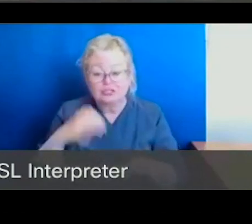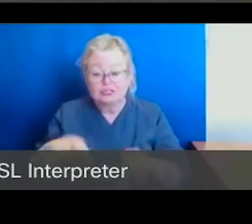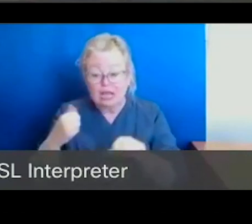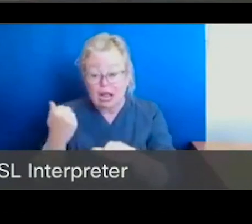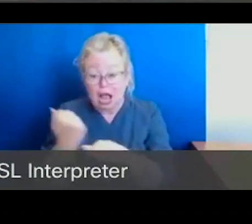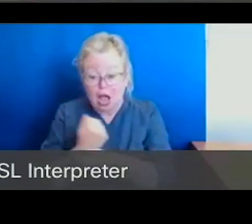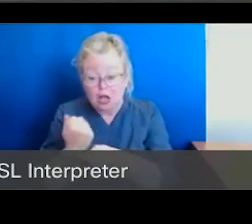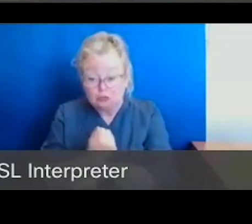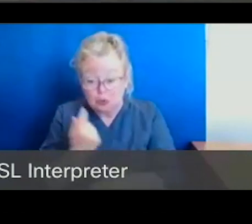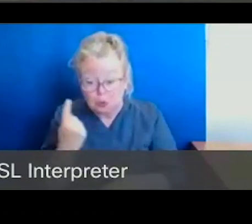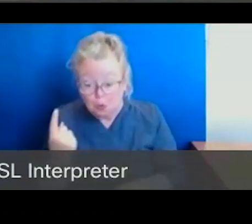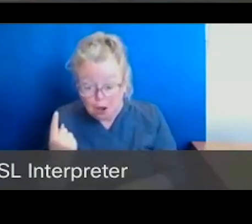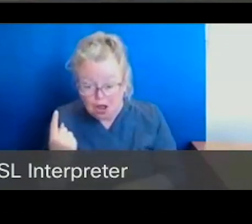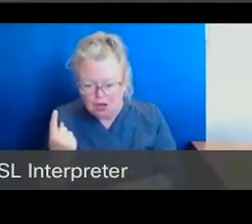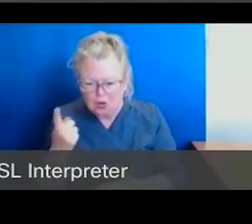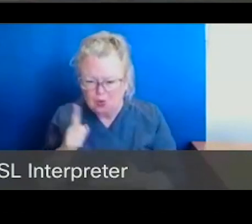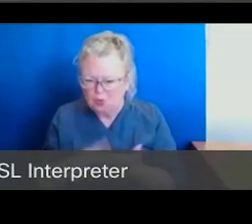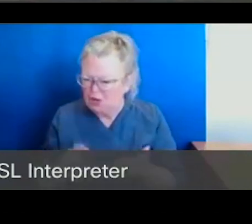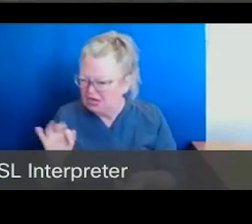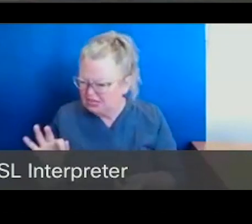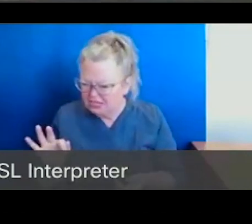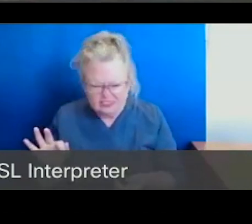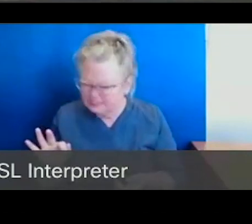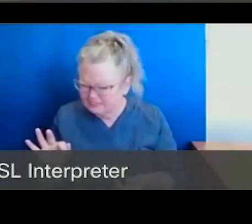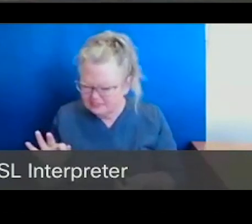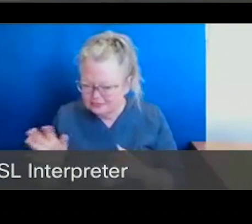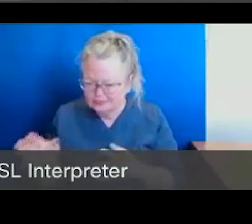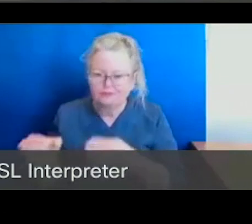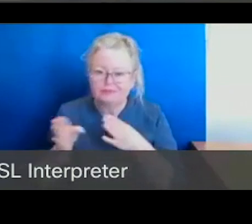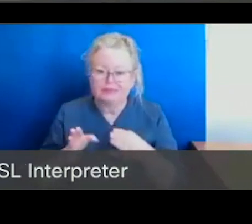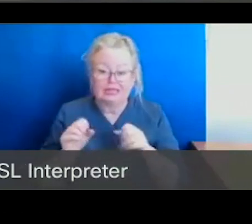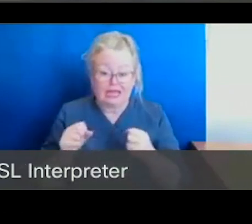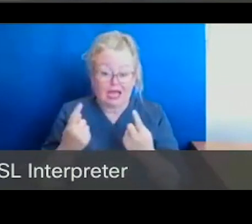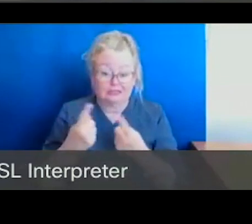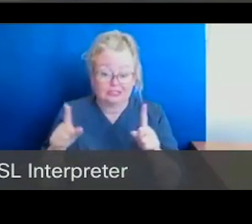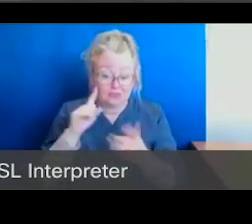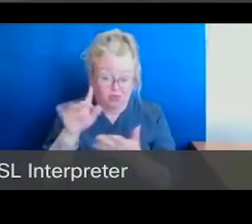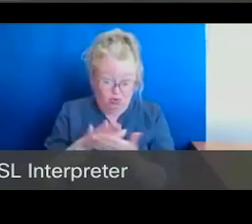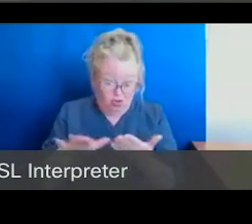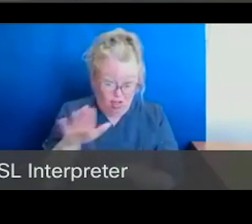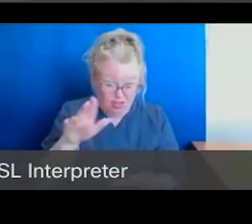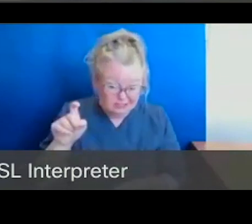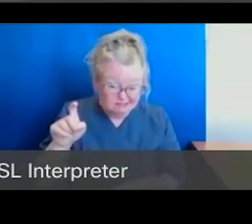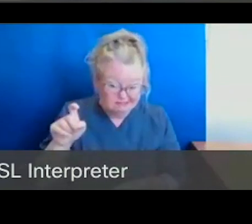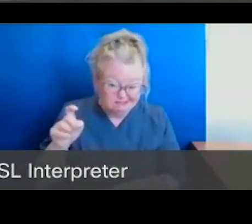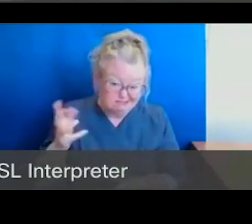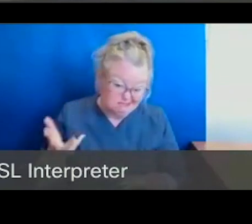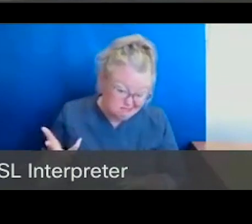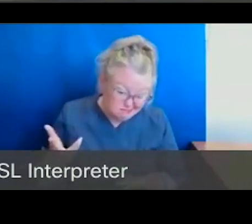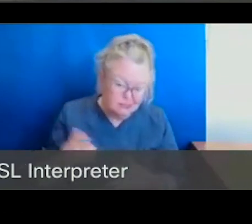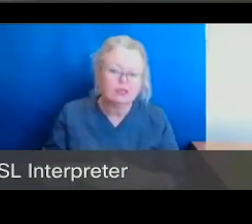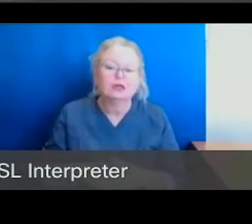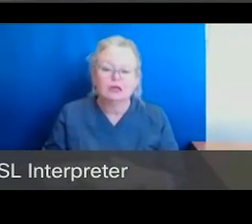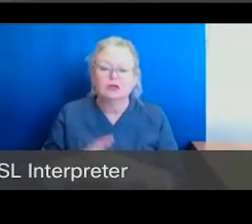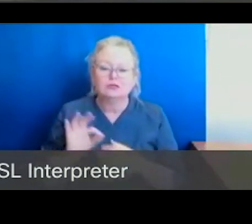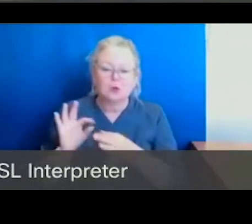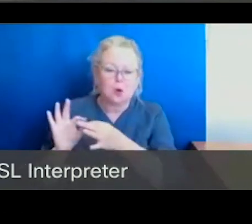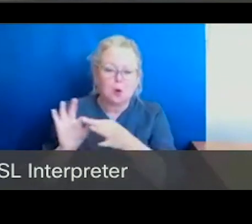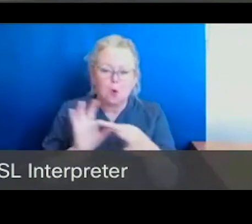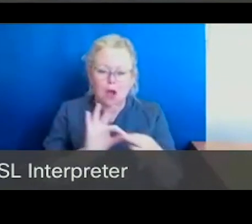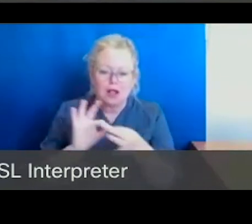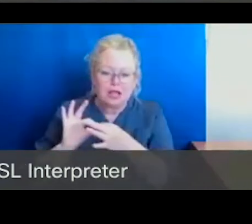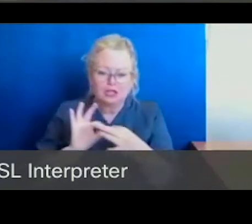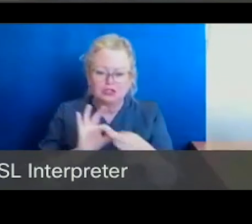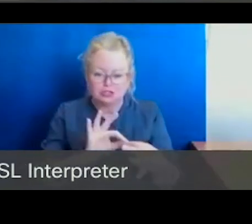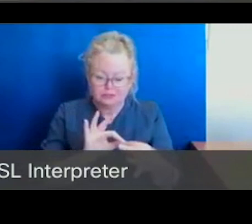courses, in high school graduation, in college going, and then using those to look at prospectively at students